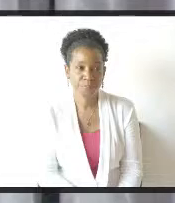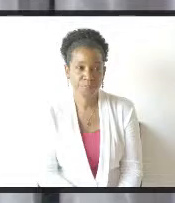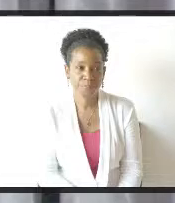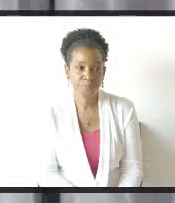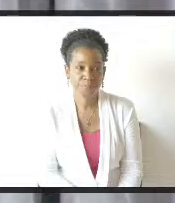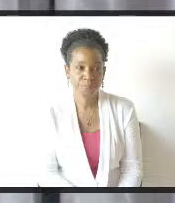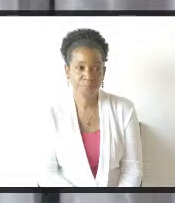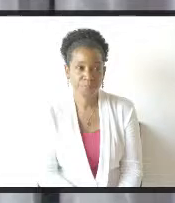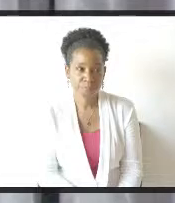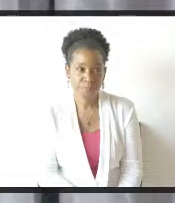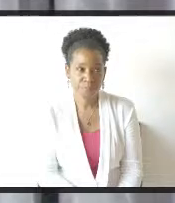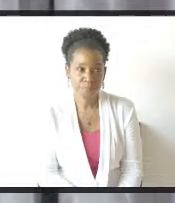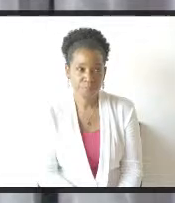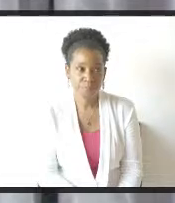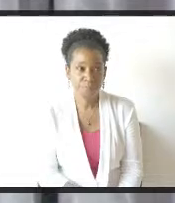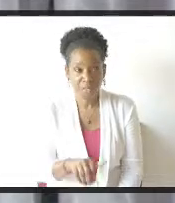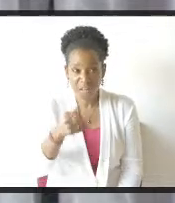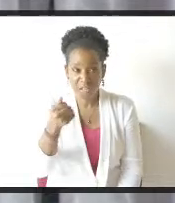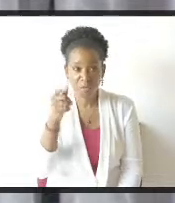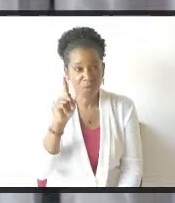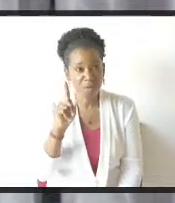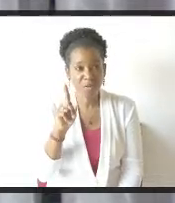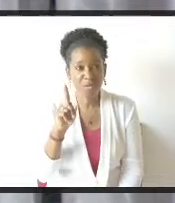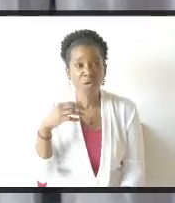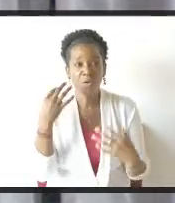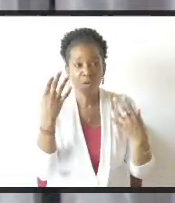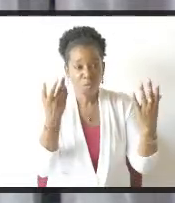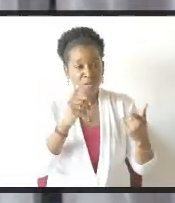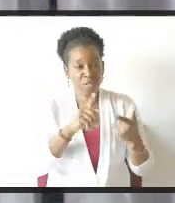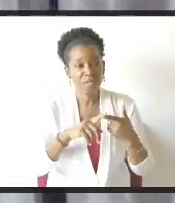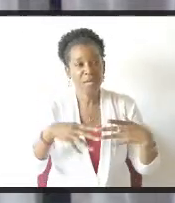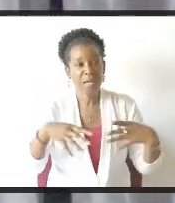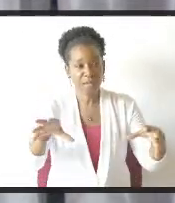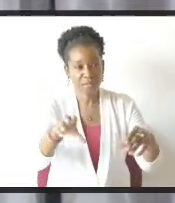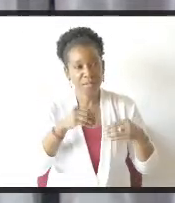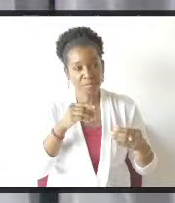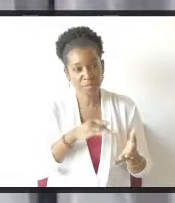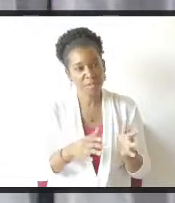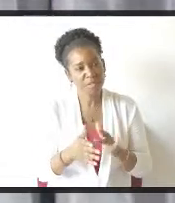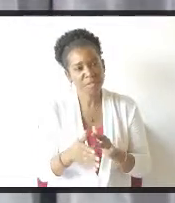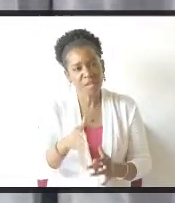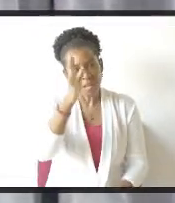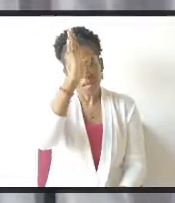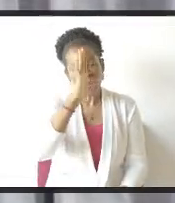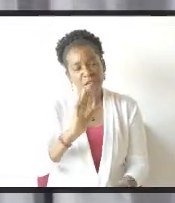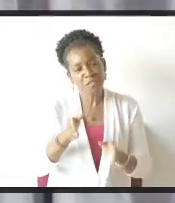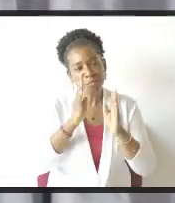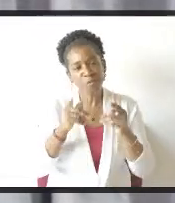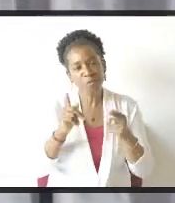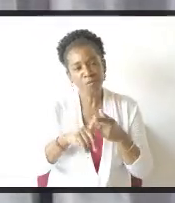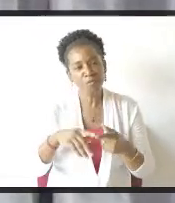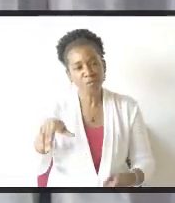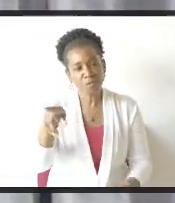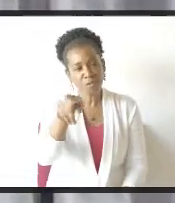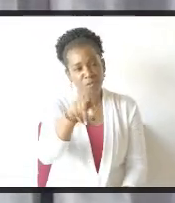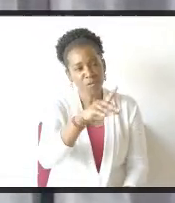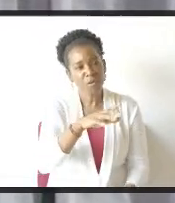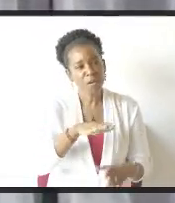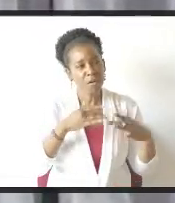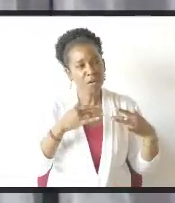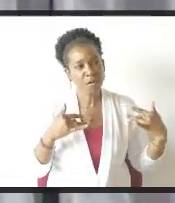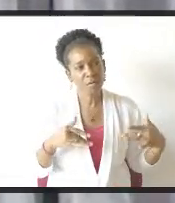Yes, I see that hand. Anybody else? Quickly. Anybody else? God spoke to me. I couldn't stand the thought of spending eternity in